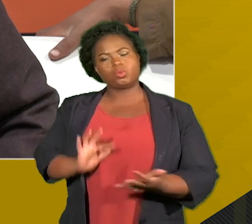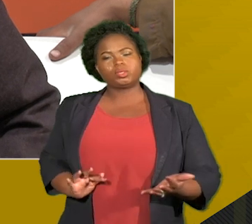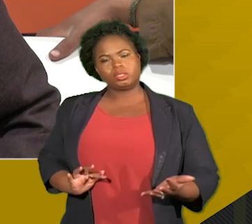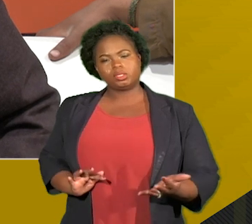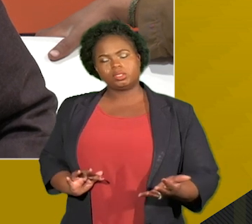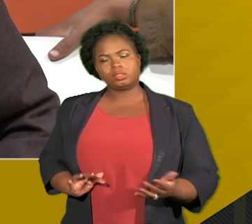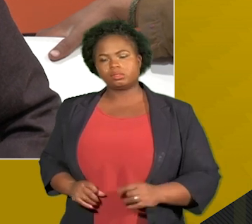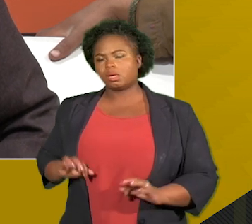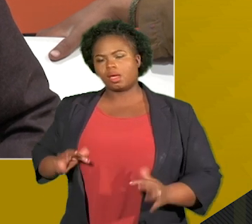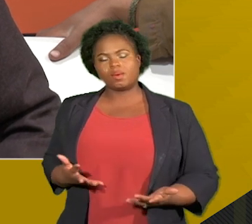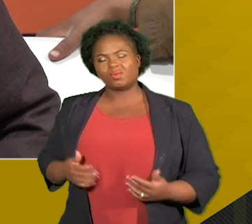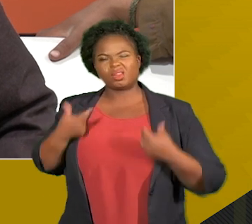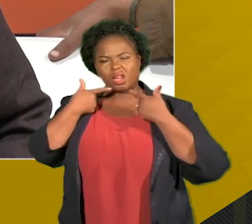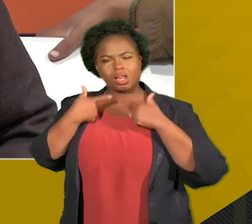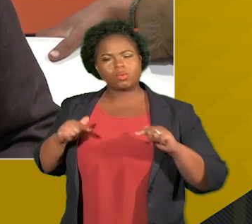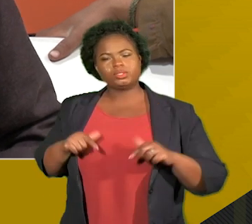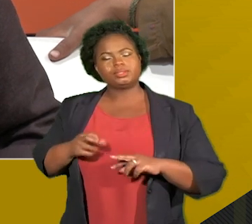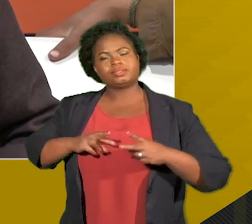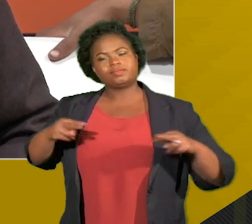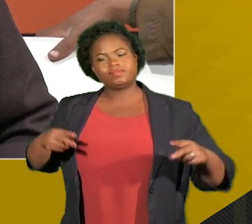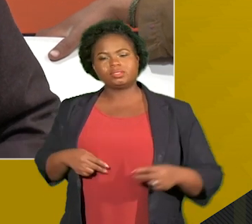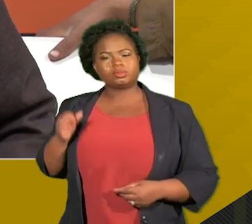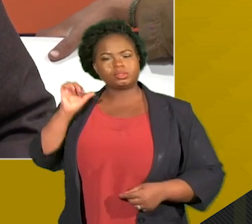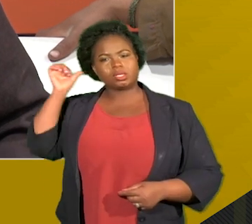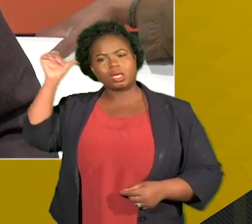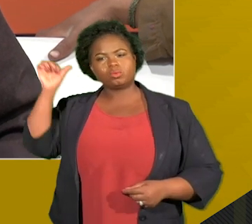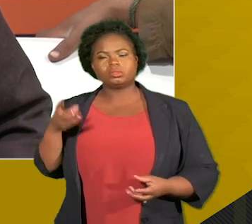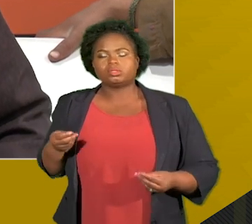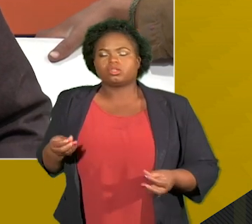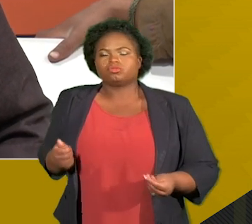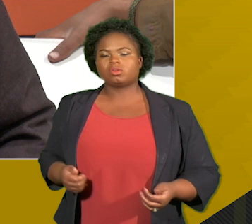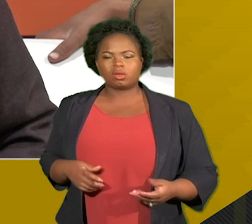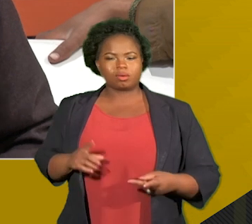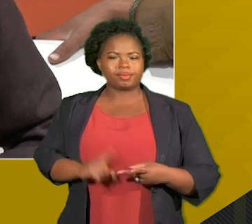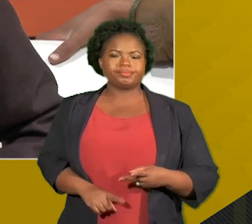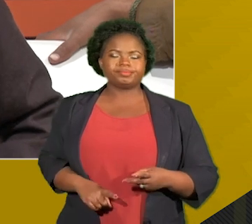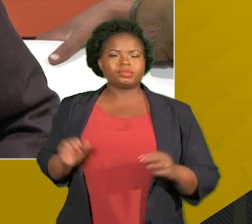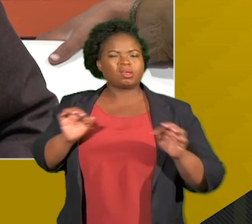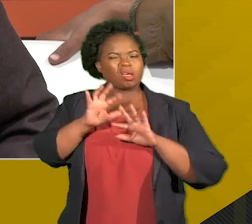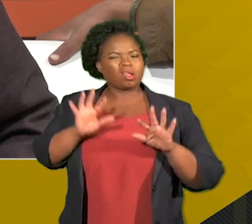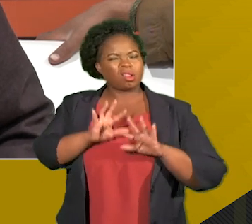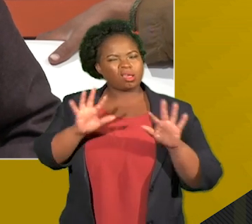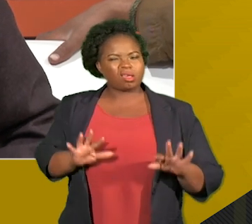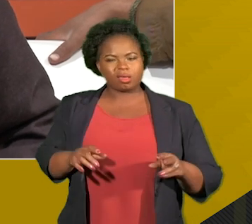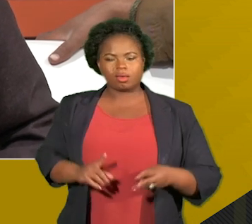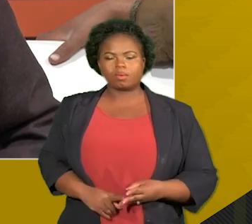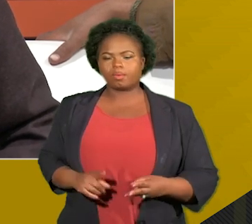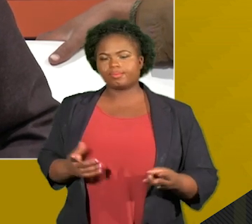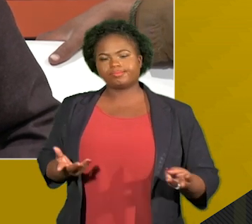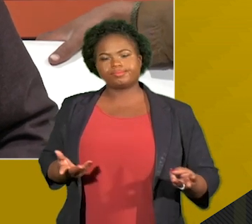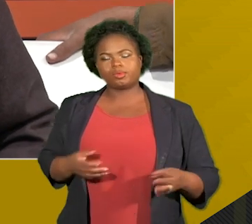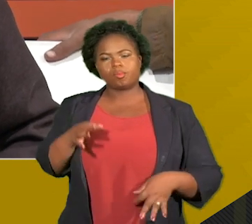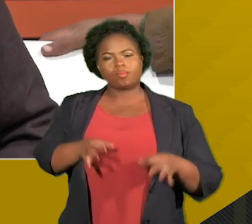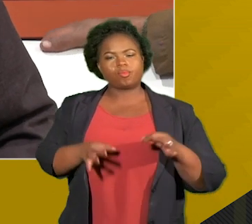many ways of speaking, many ways of language, whether it be sound, texture, color, or even just dealing with